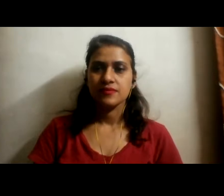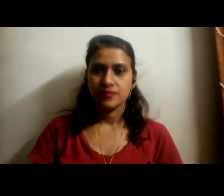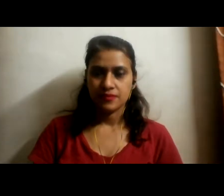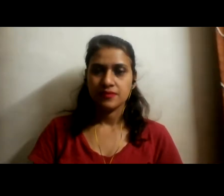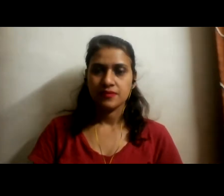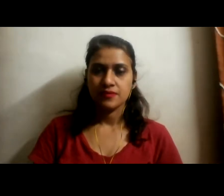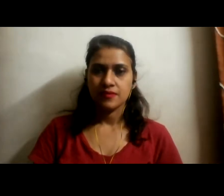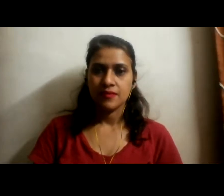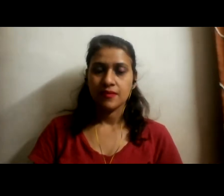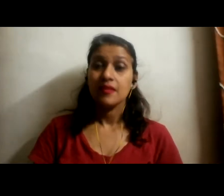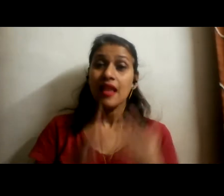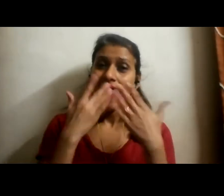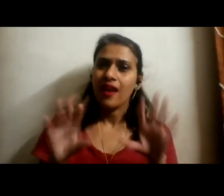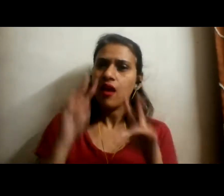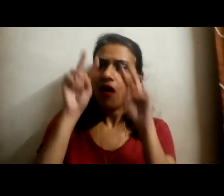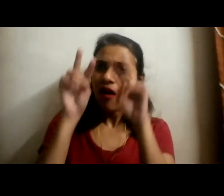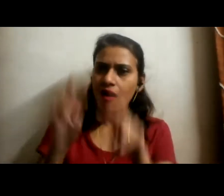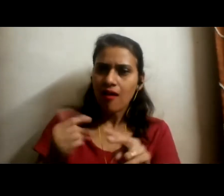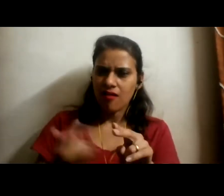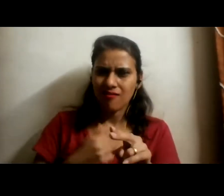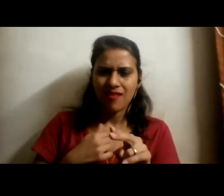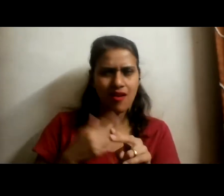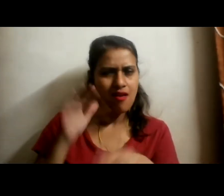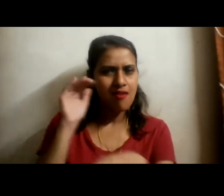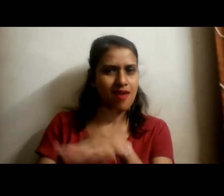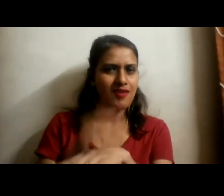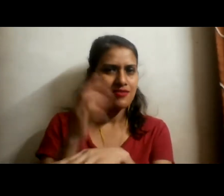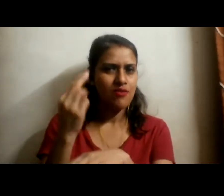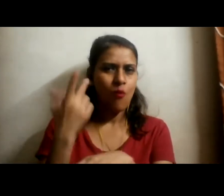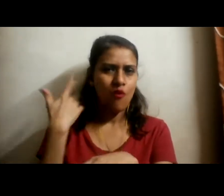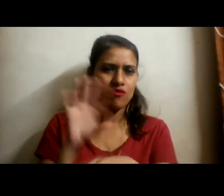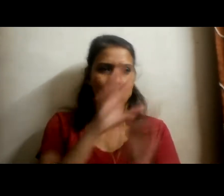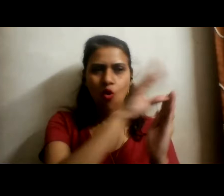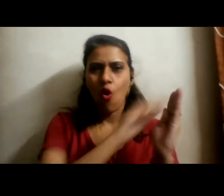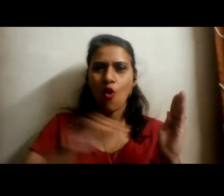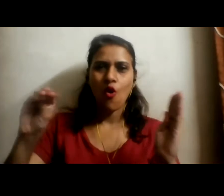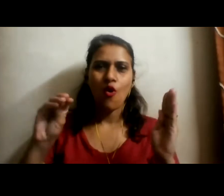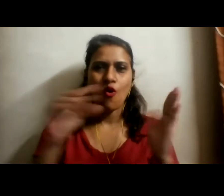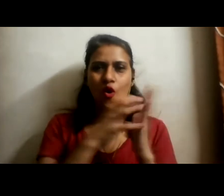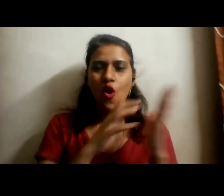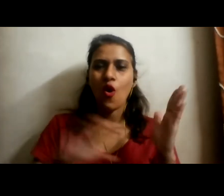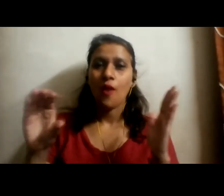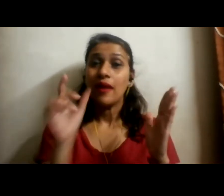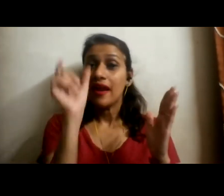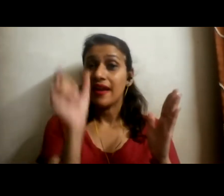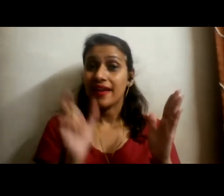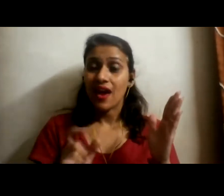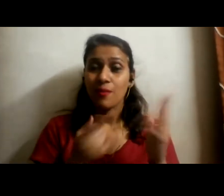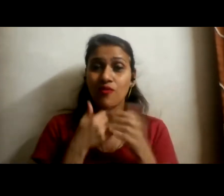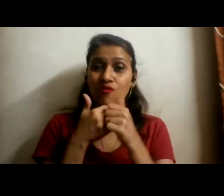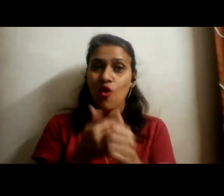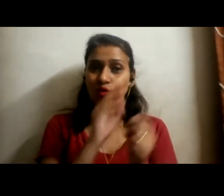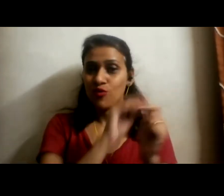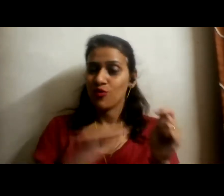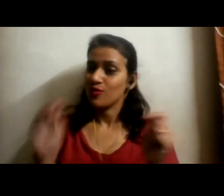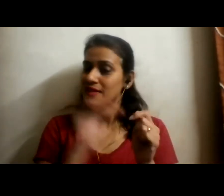any layman can easily figure it out, that that it is copy pasted from the judgment itself, depending on the terms. Like the terms that they use in a particular judgment are